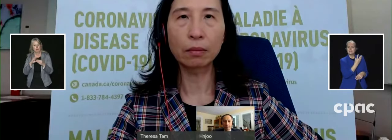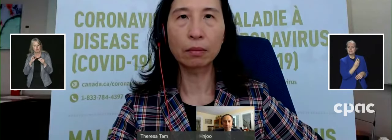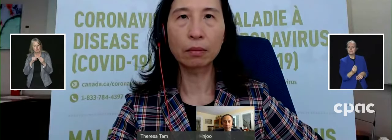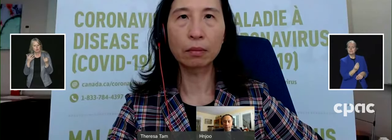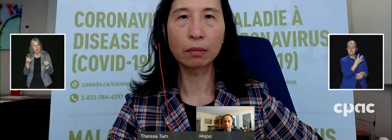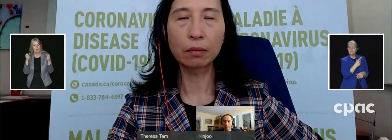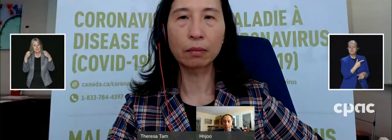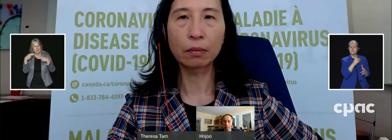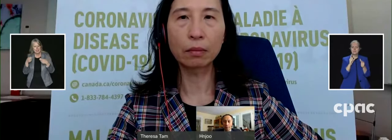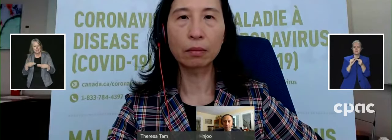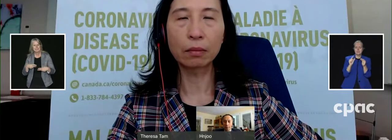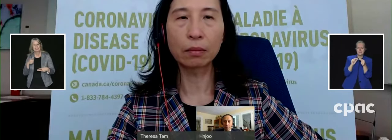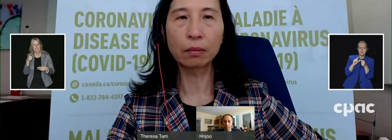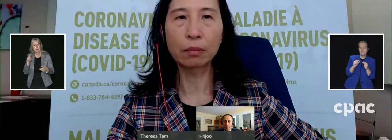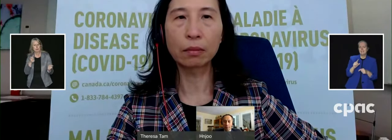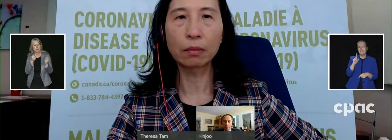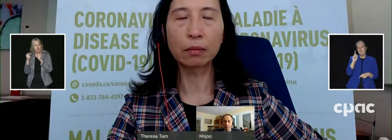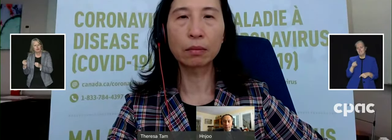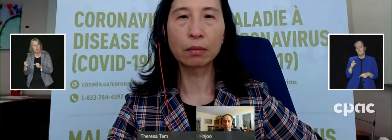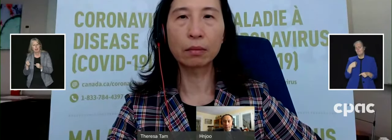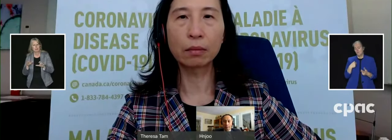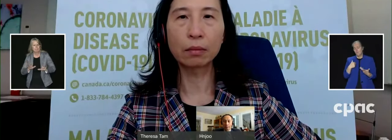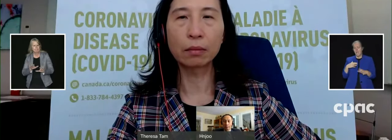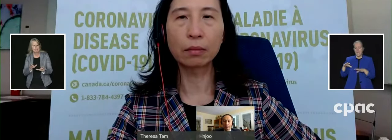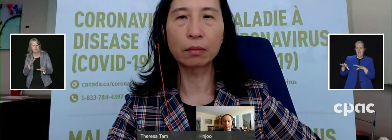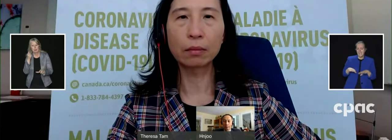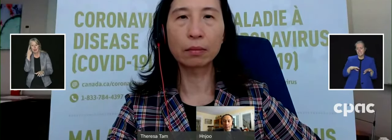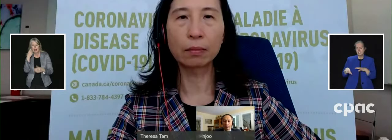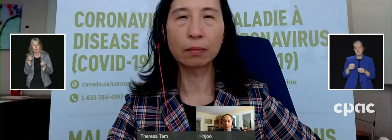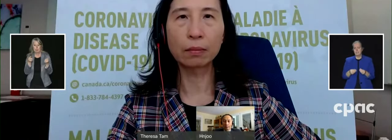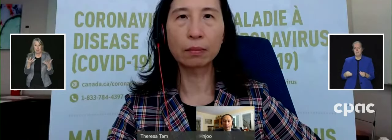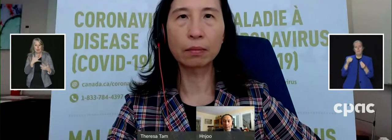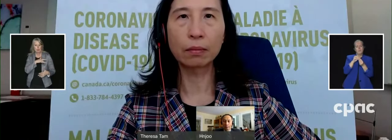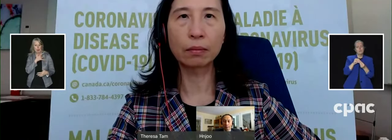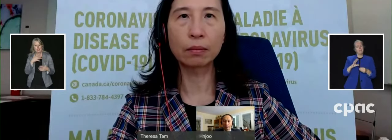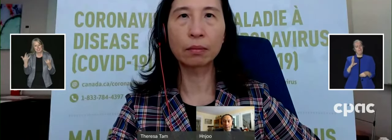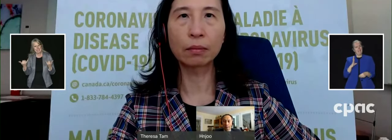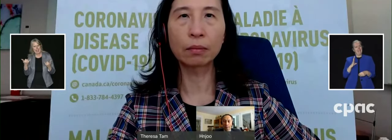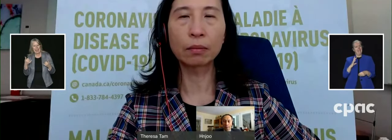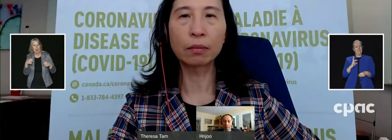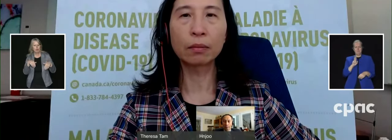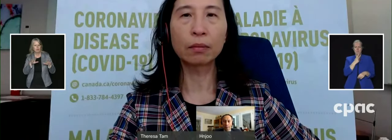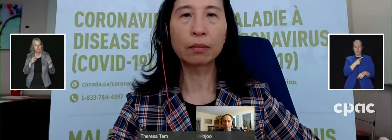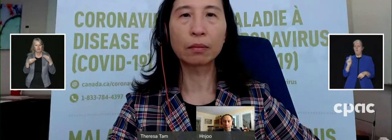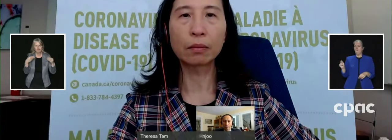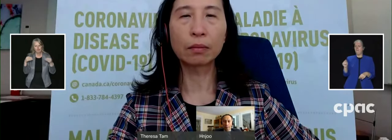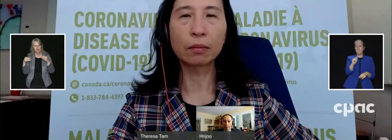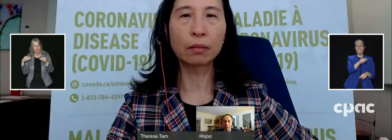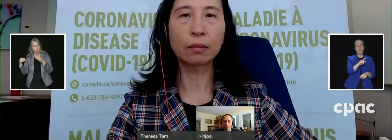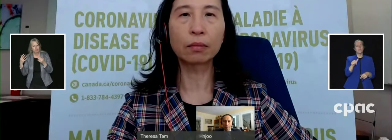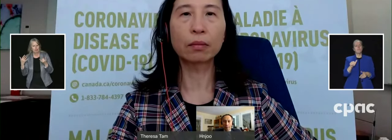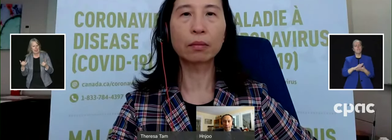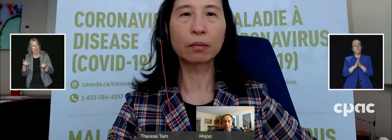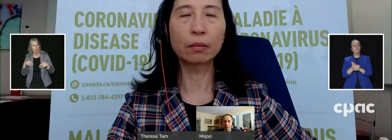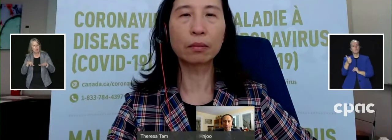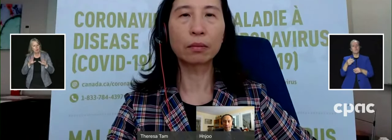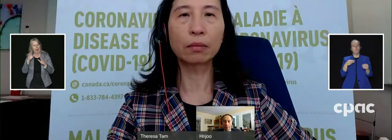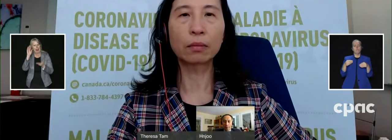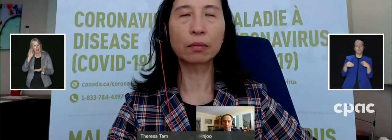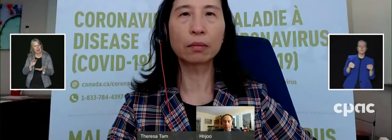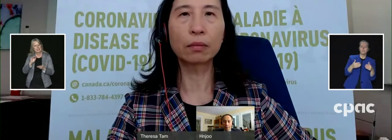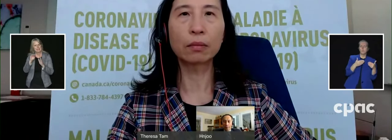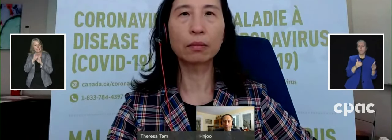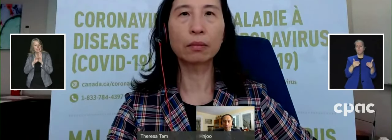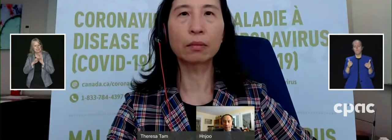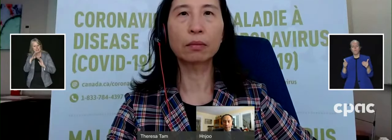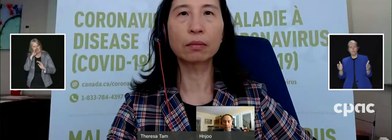action taken. Yet many provinces across the country are easing restrictions right now. Have you raised the need to